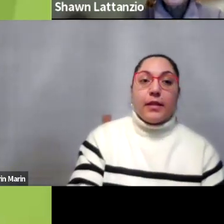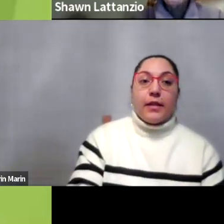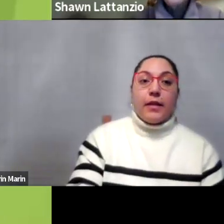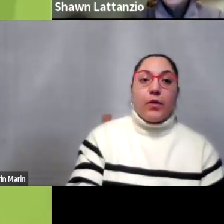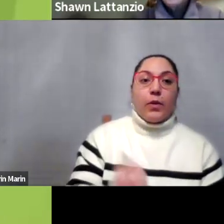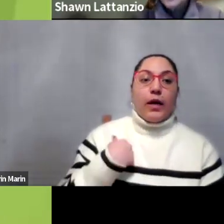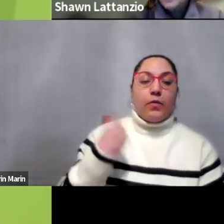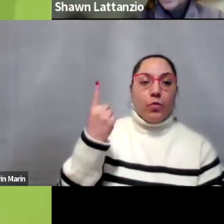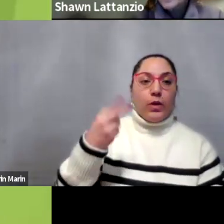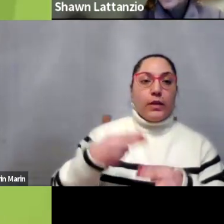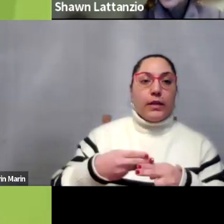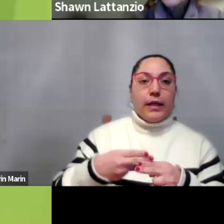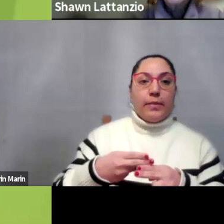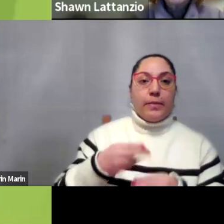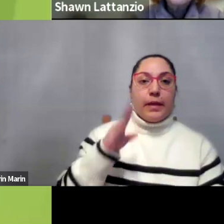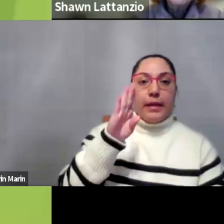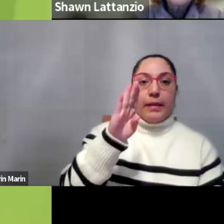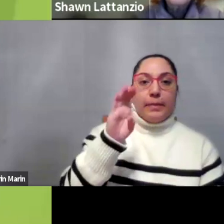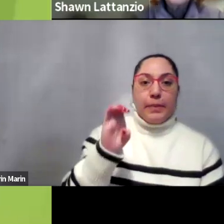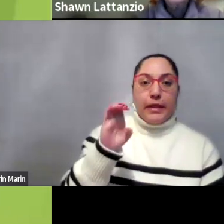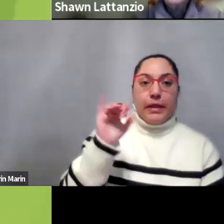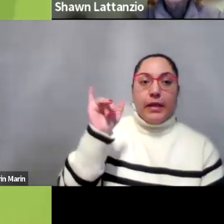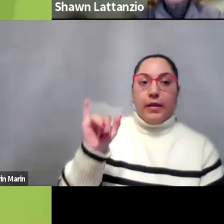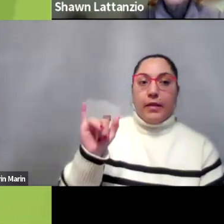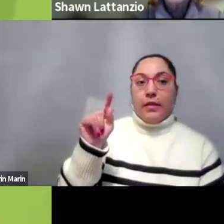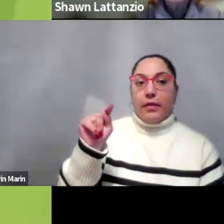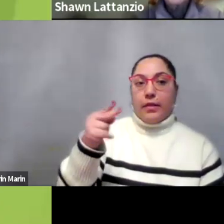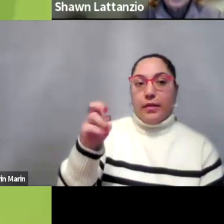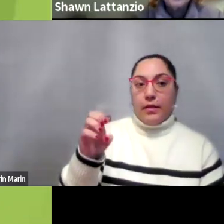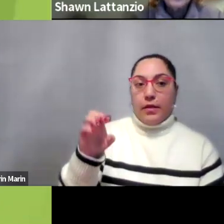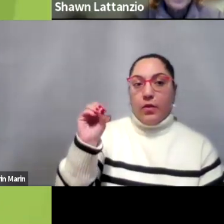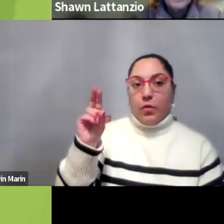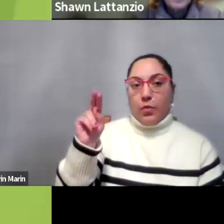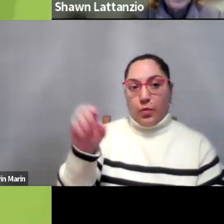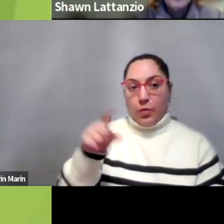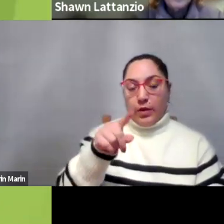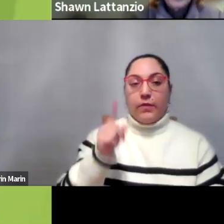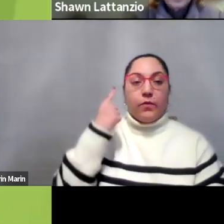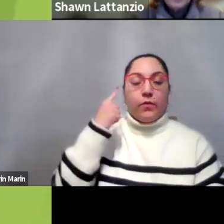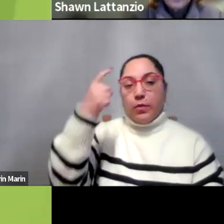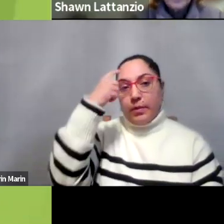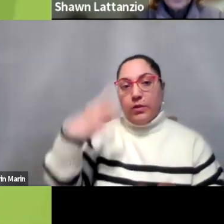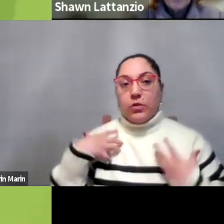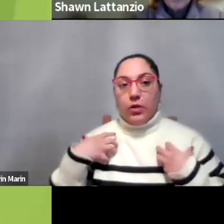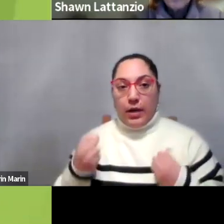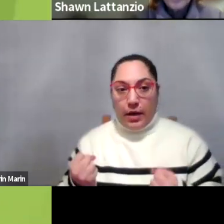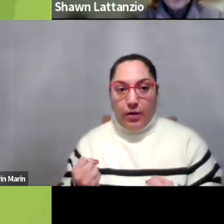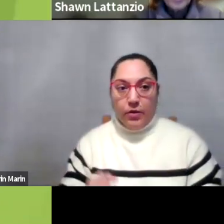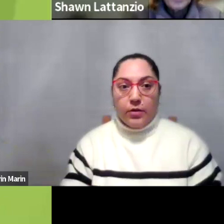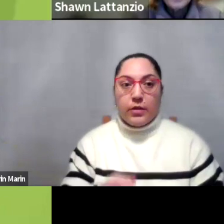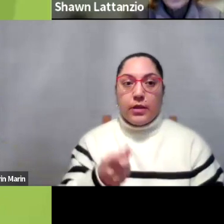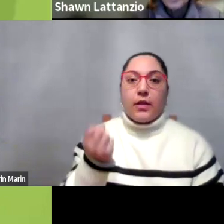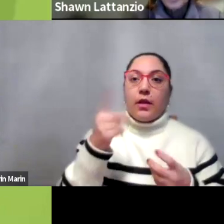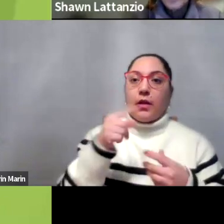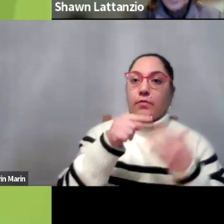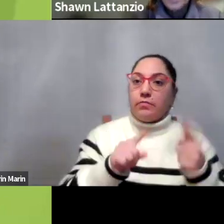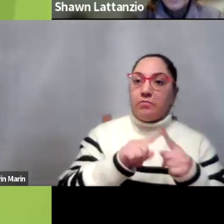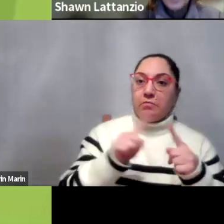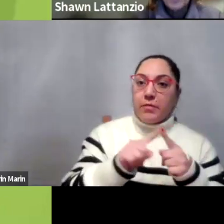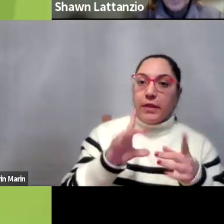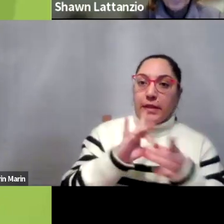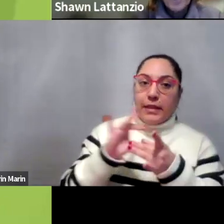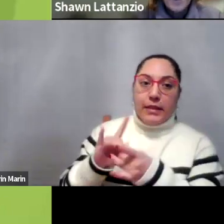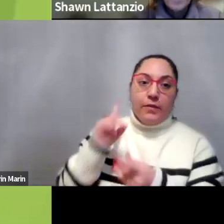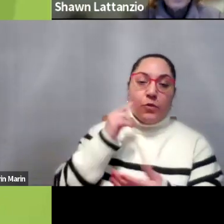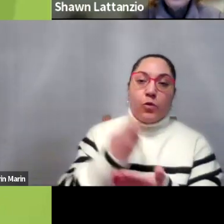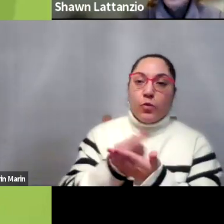of, it's a referral information, but again, it's on mental health and substance use, and they're very important resource links. And I also have our